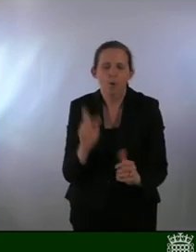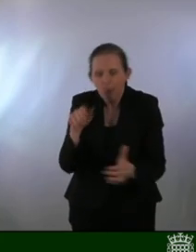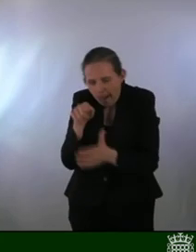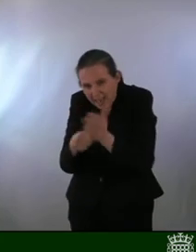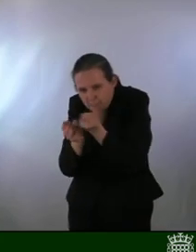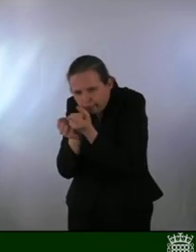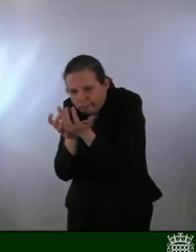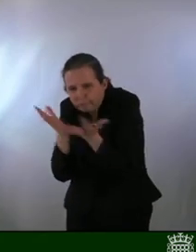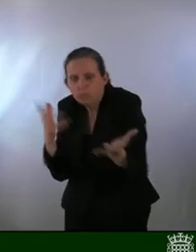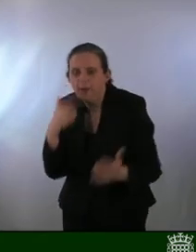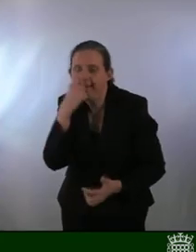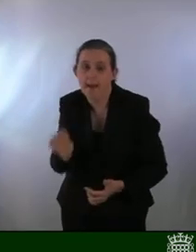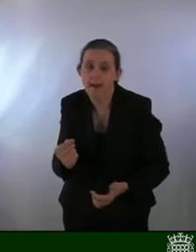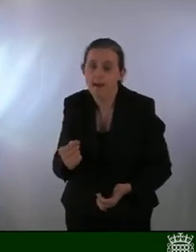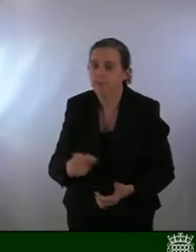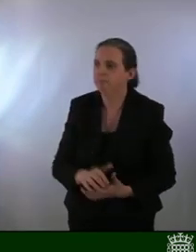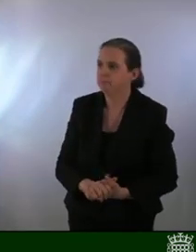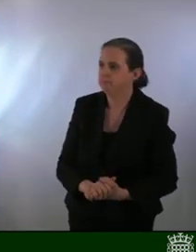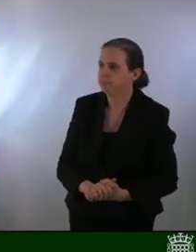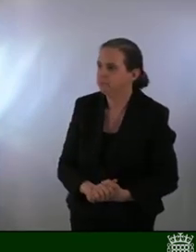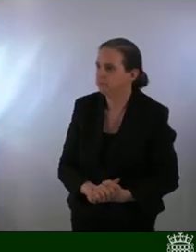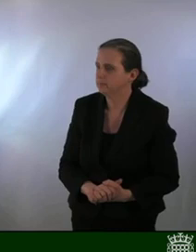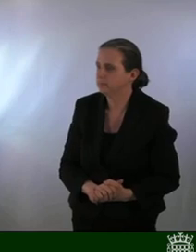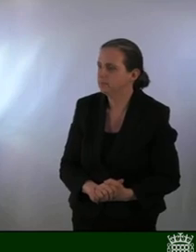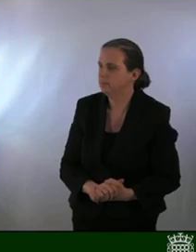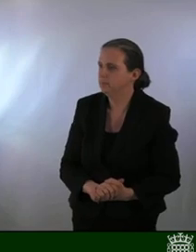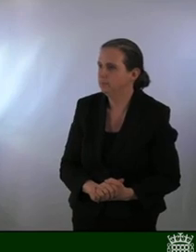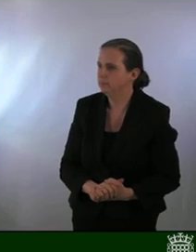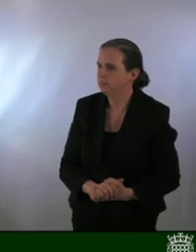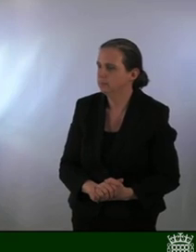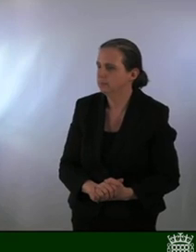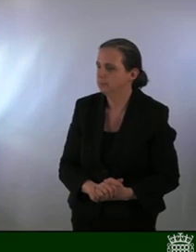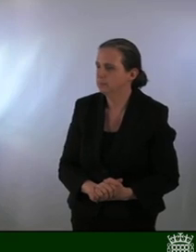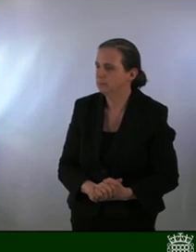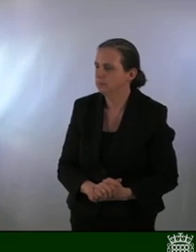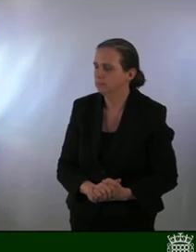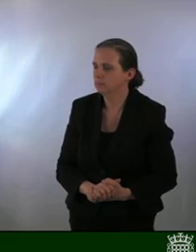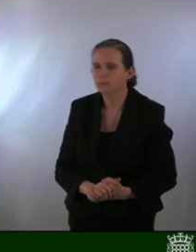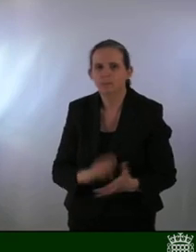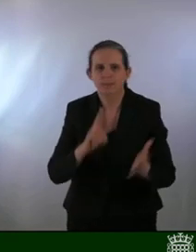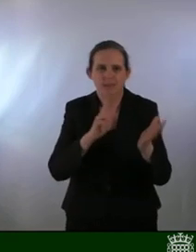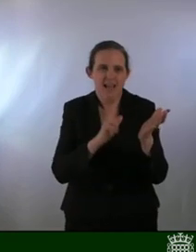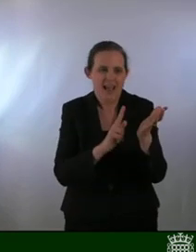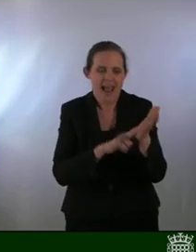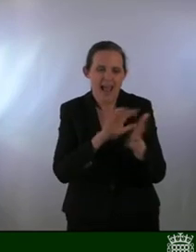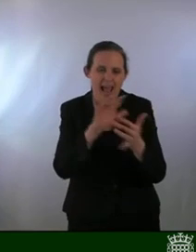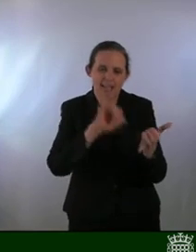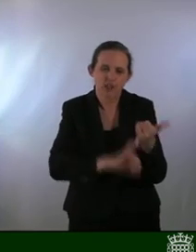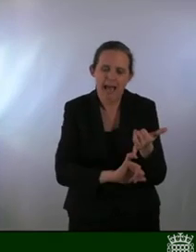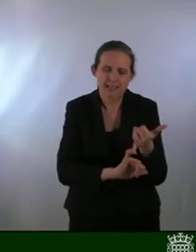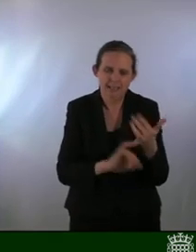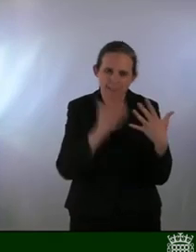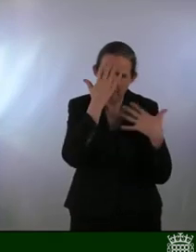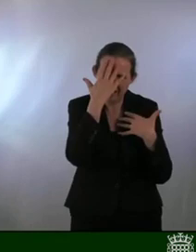as we possibly can. Rosie Duffield. Thank you, Mr Speaker. Gaps in NHS capacity, particularly in mental